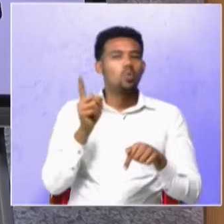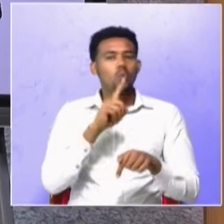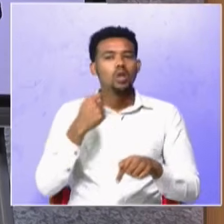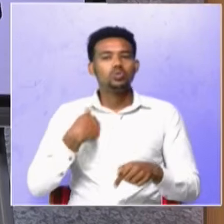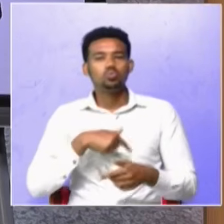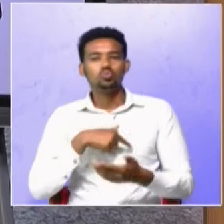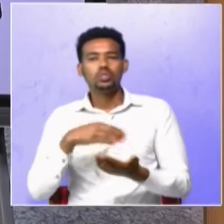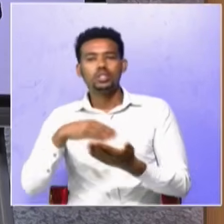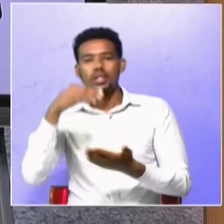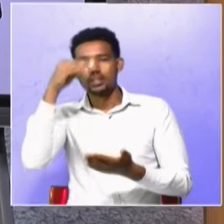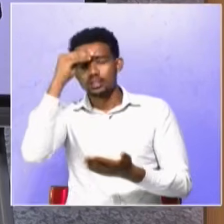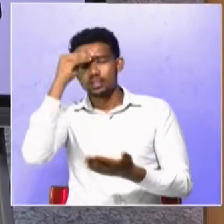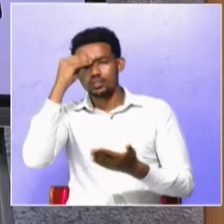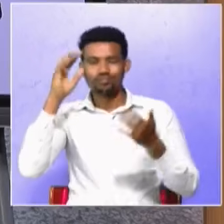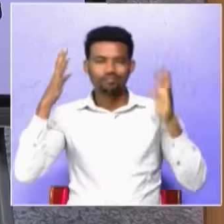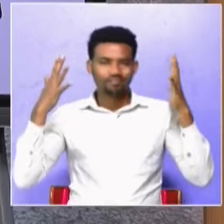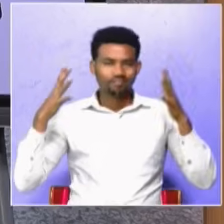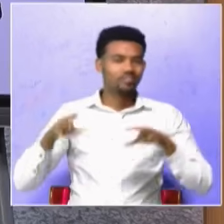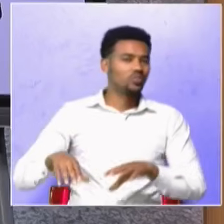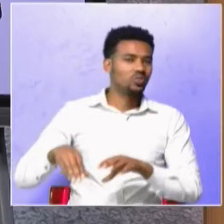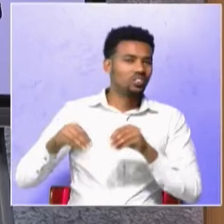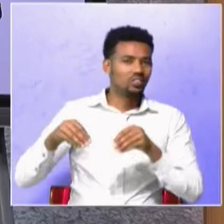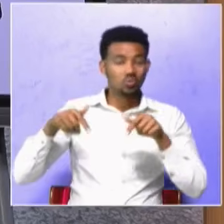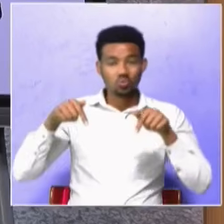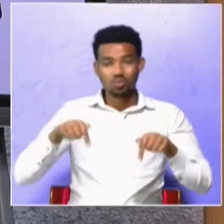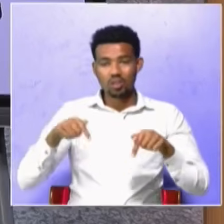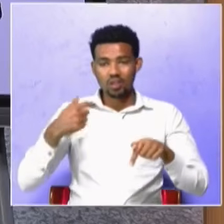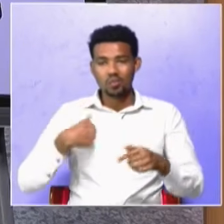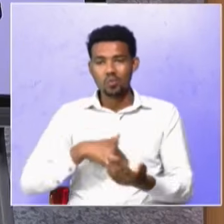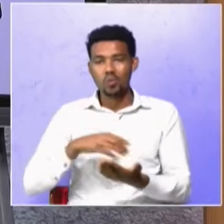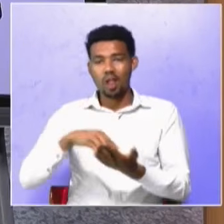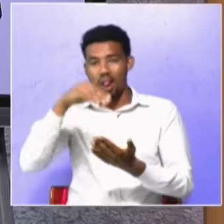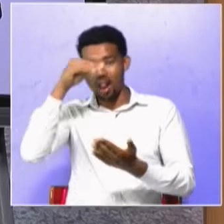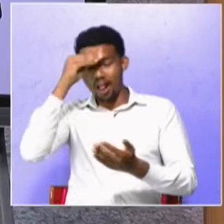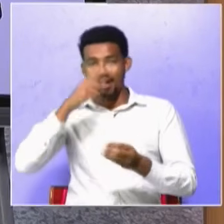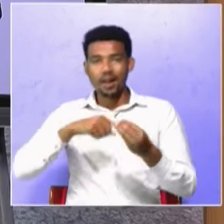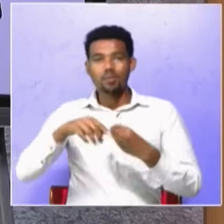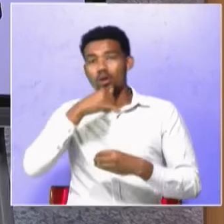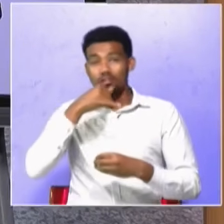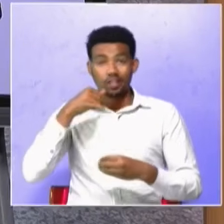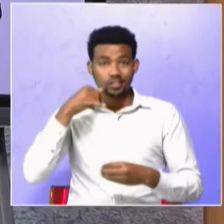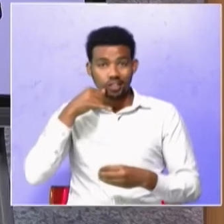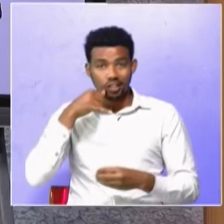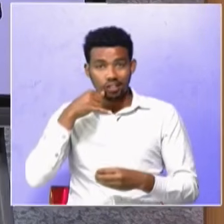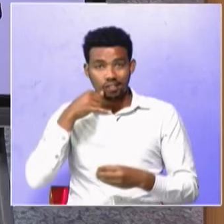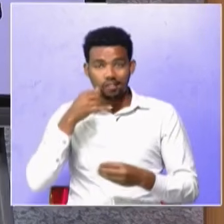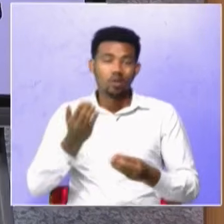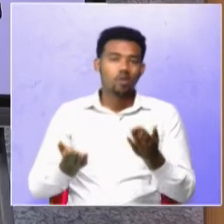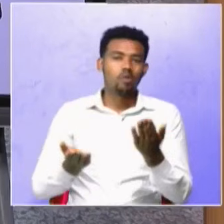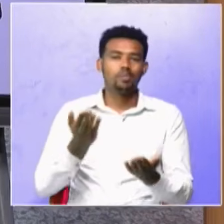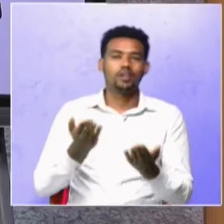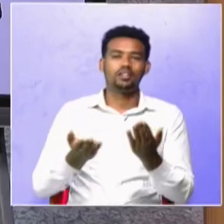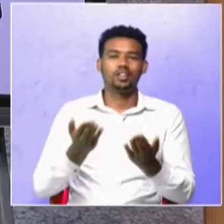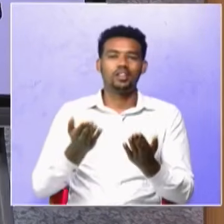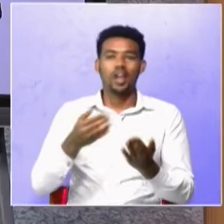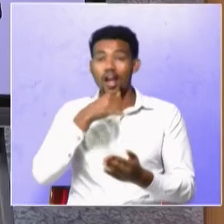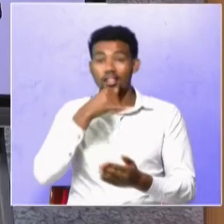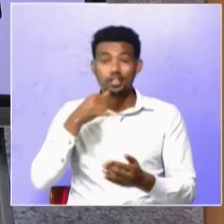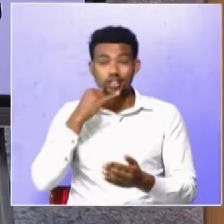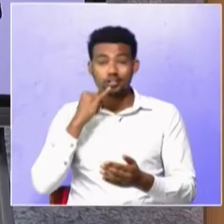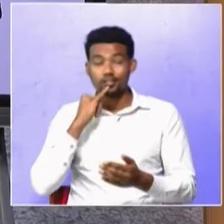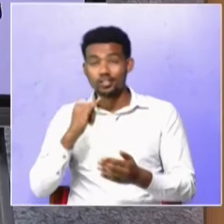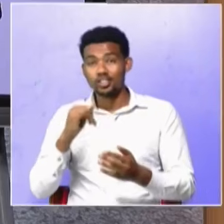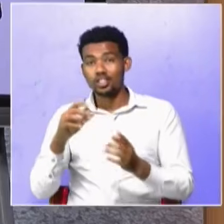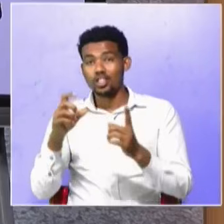learning? Bravo, students. Today, we are learning about adjective comparison. Adjective is a